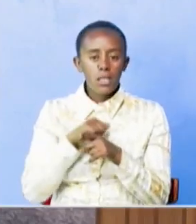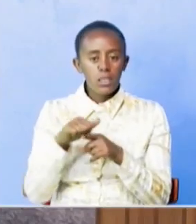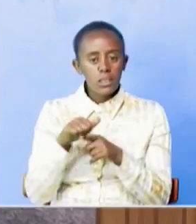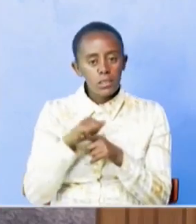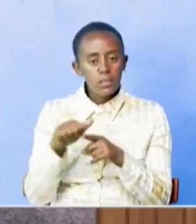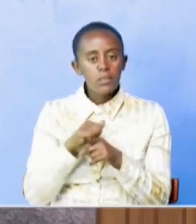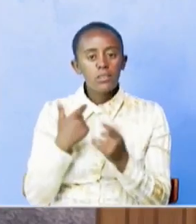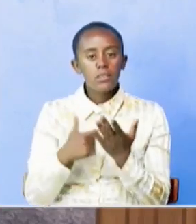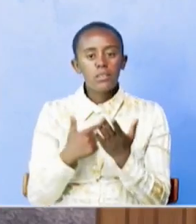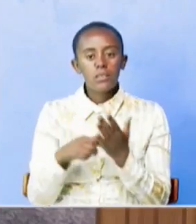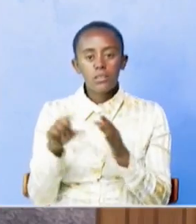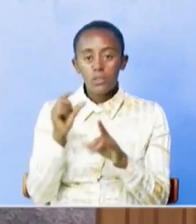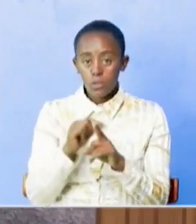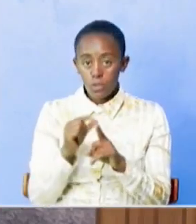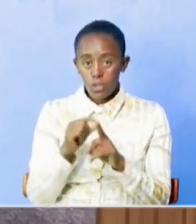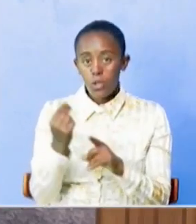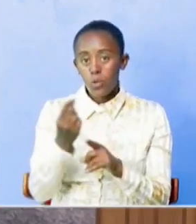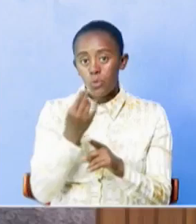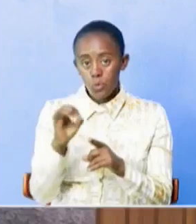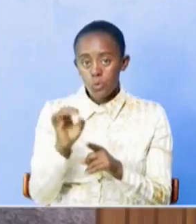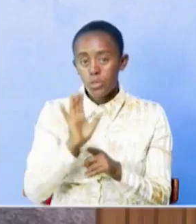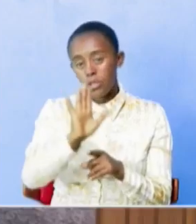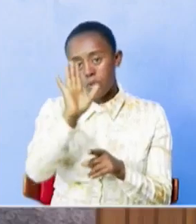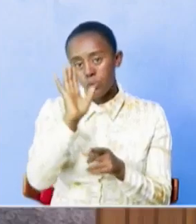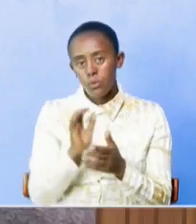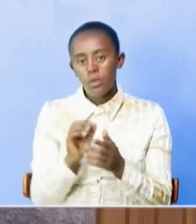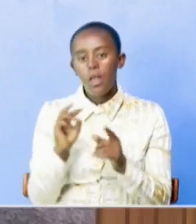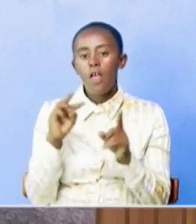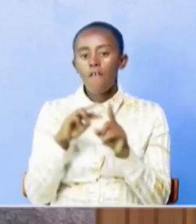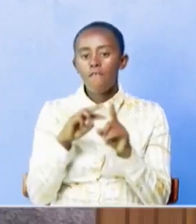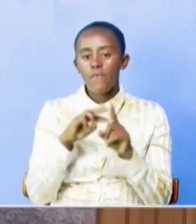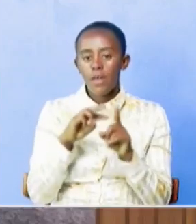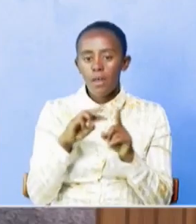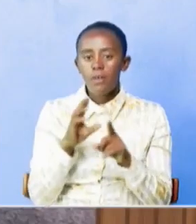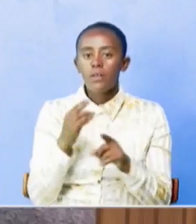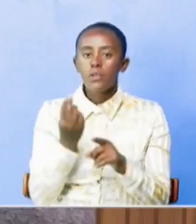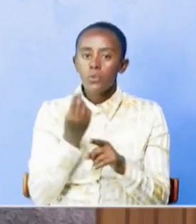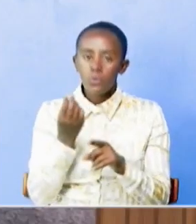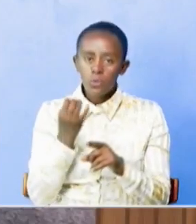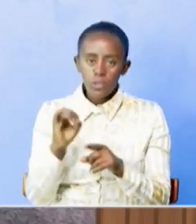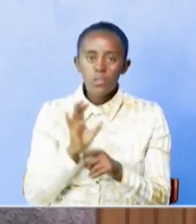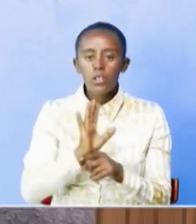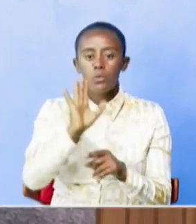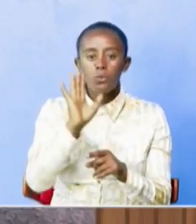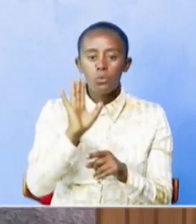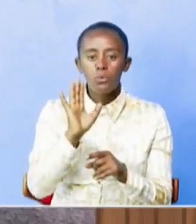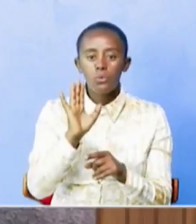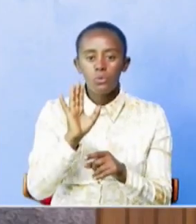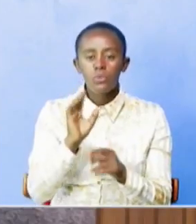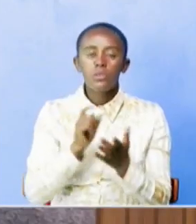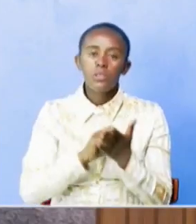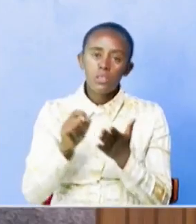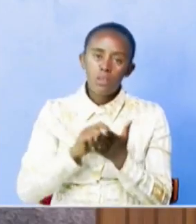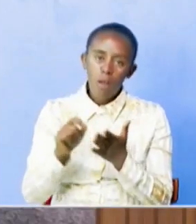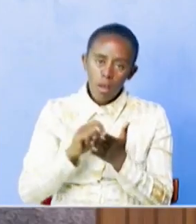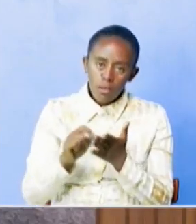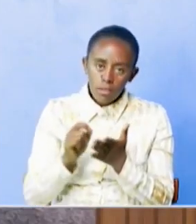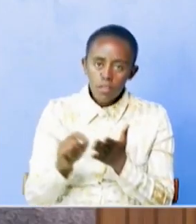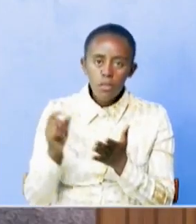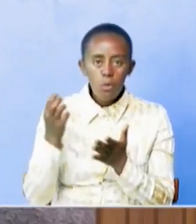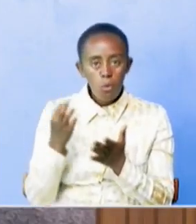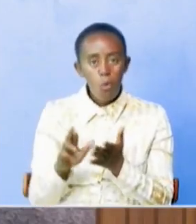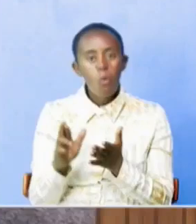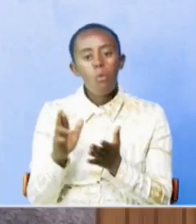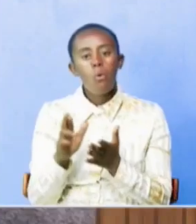with these words in using them in your vocabularies, using them in your writing sessions, or